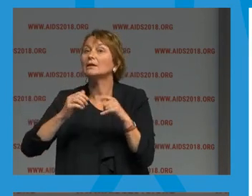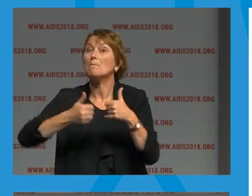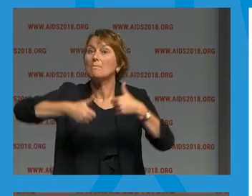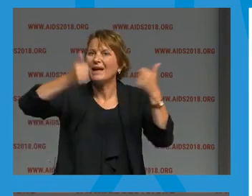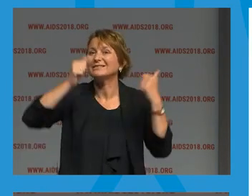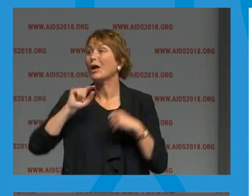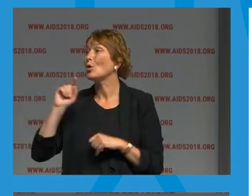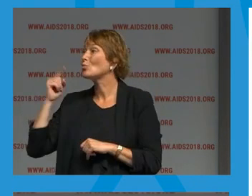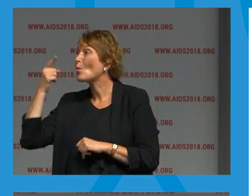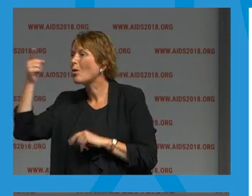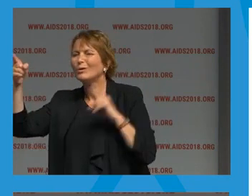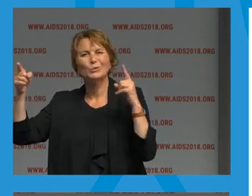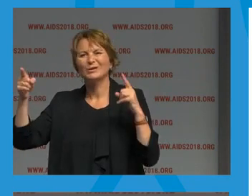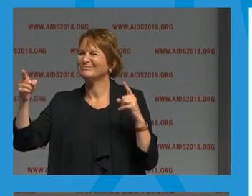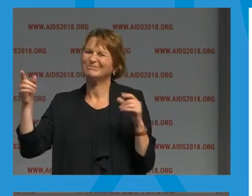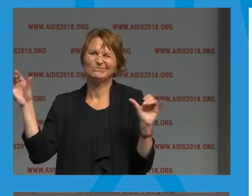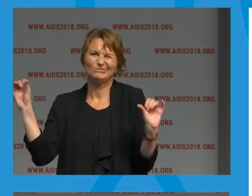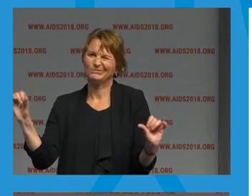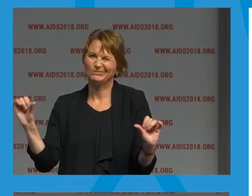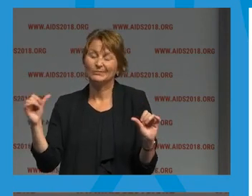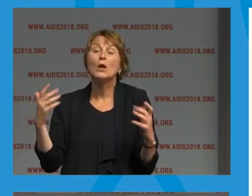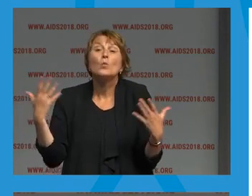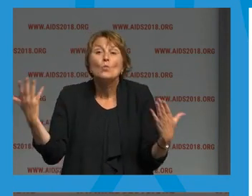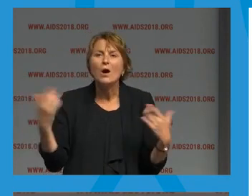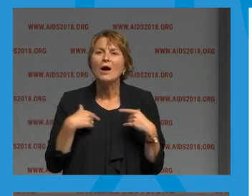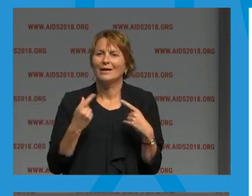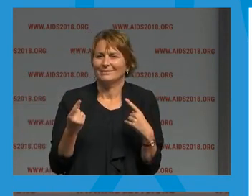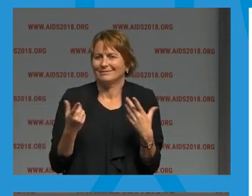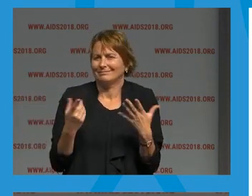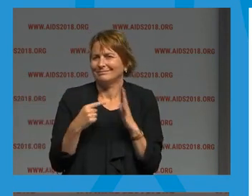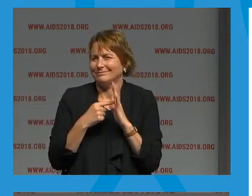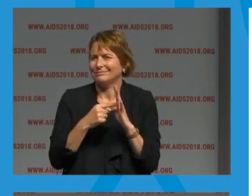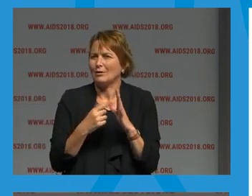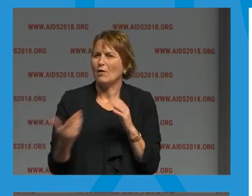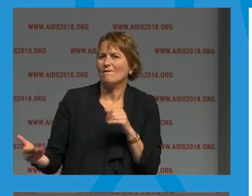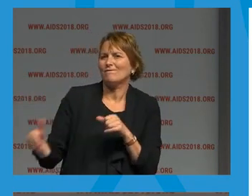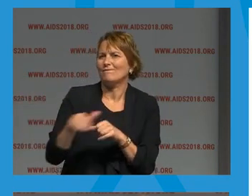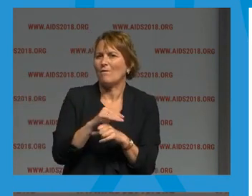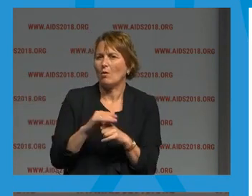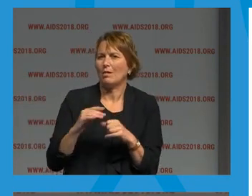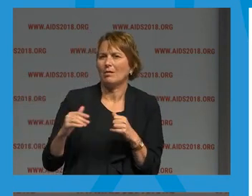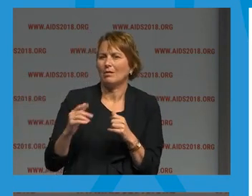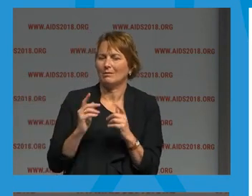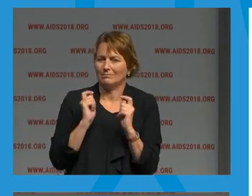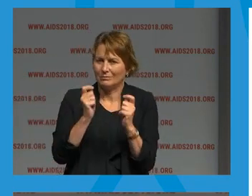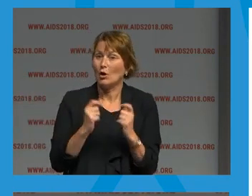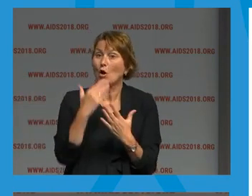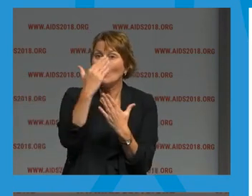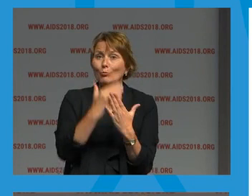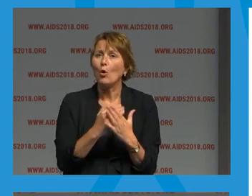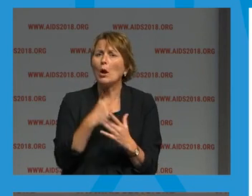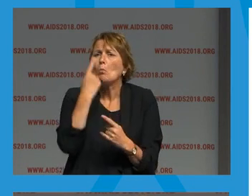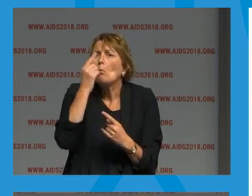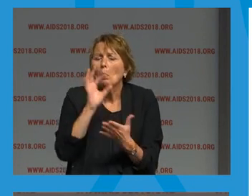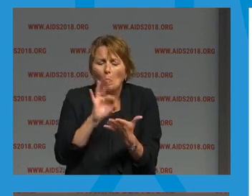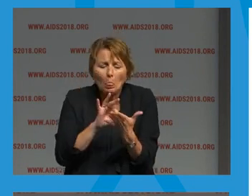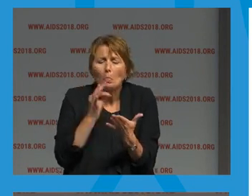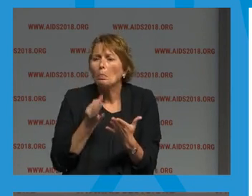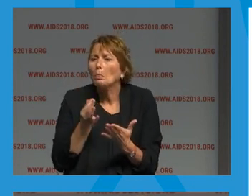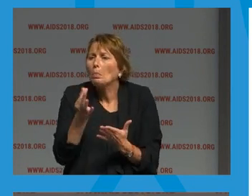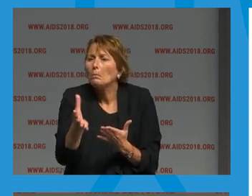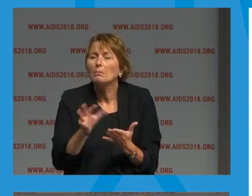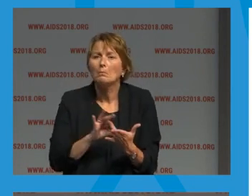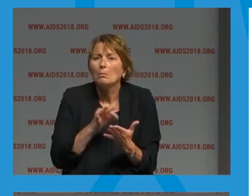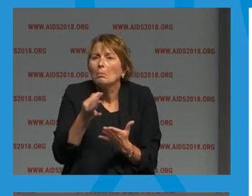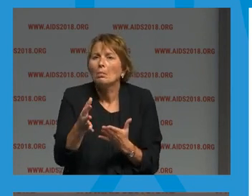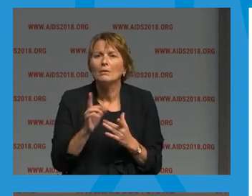urban areas. And a lot of it is due to full coverage. You need to have these programs at full scale in the community for all